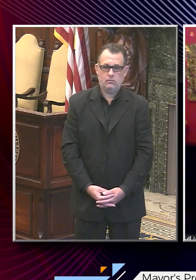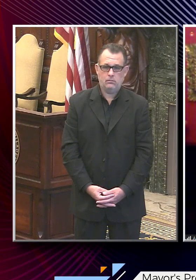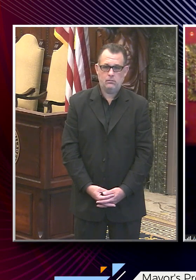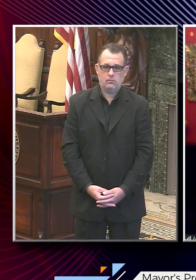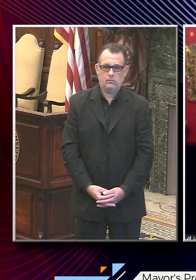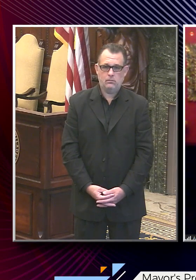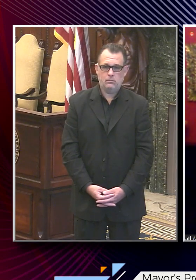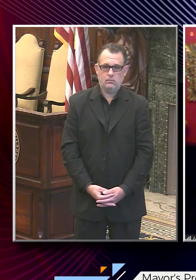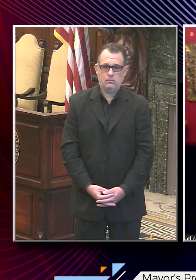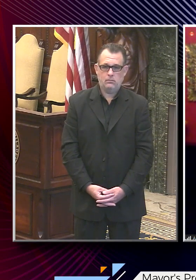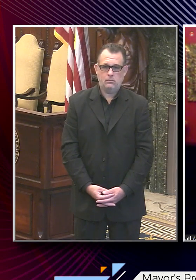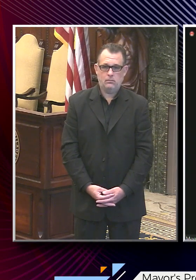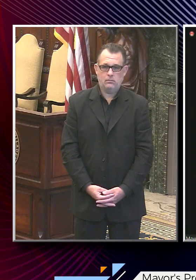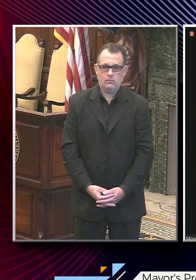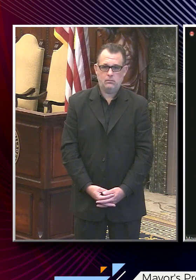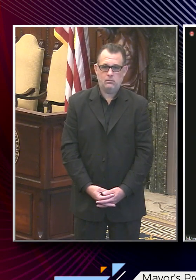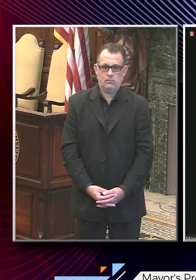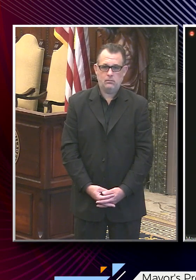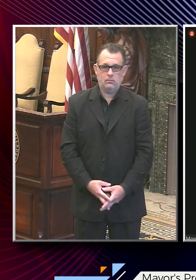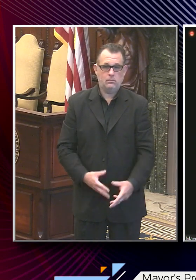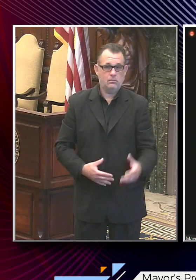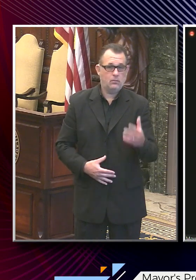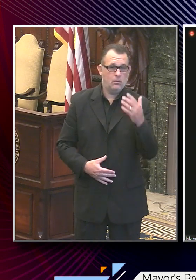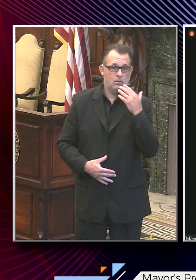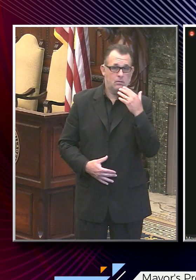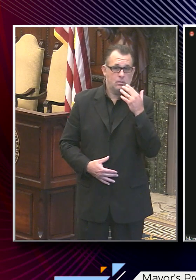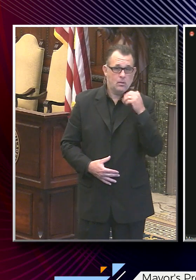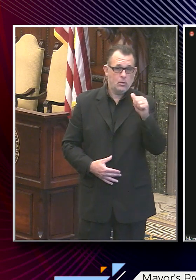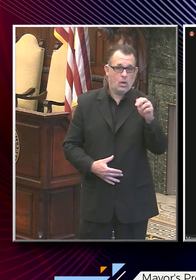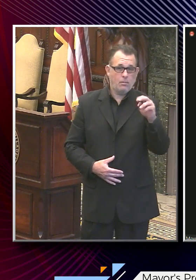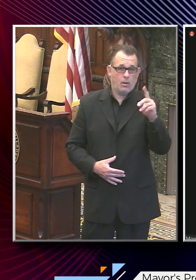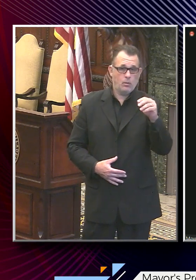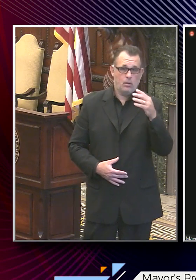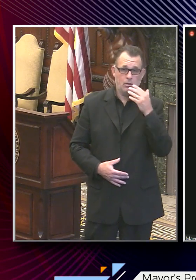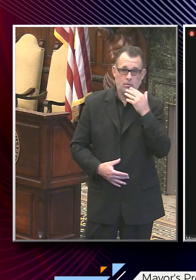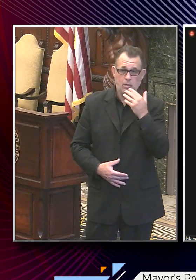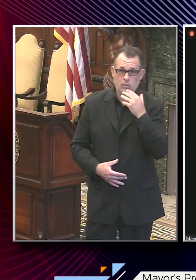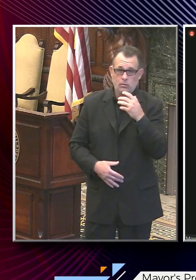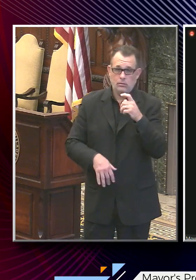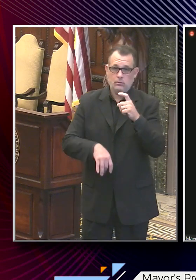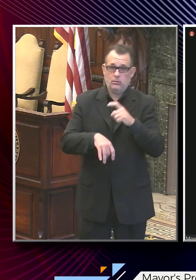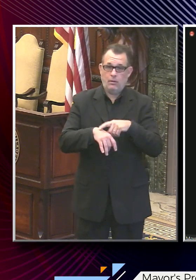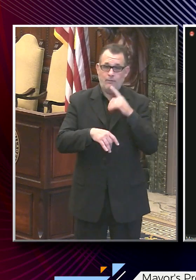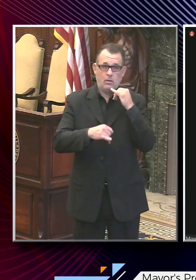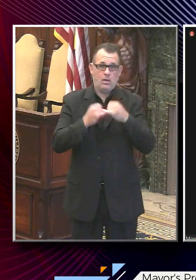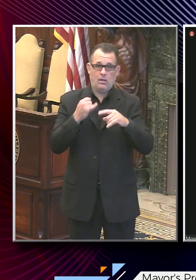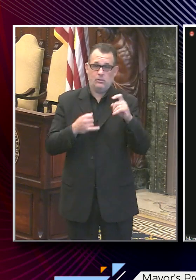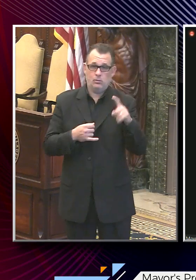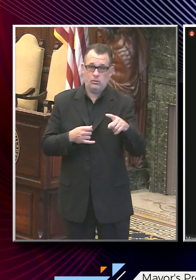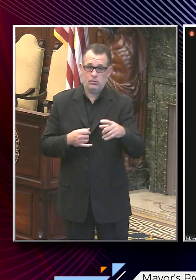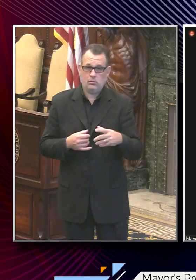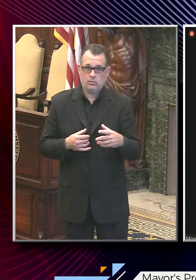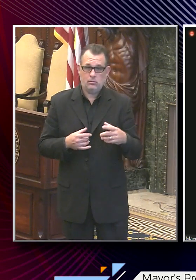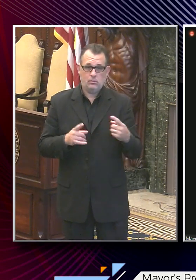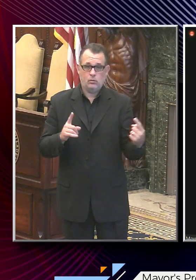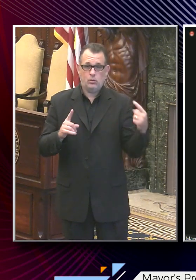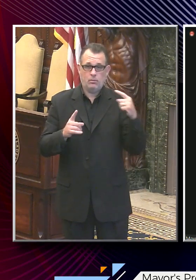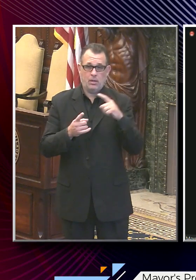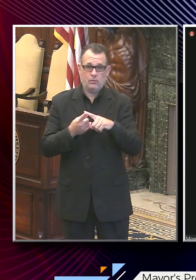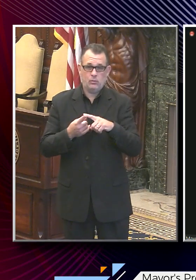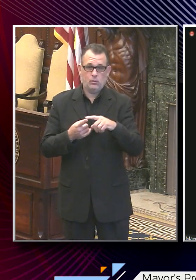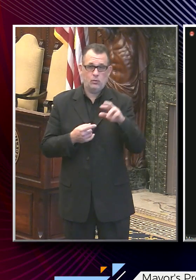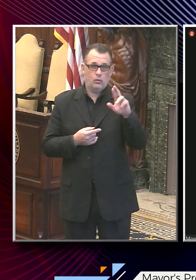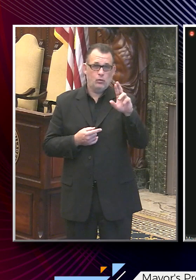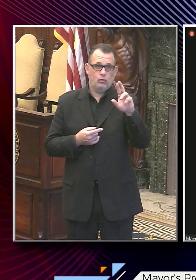cumpliremos con ello. Thank you, Armando and Shira. We have time for one last question back to Rudy Chinchilla of